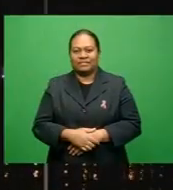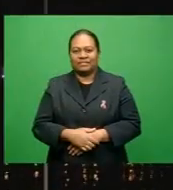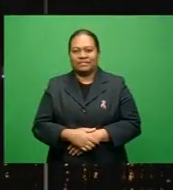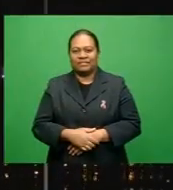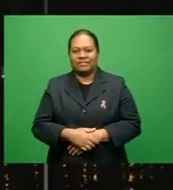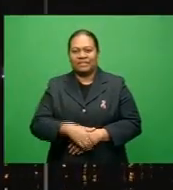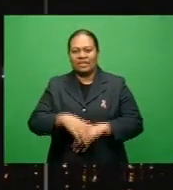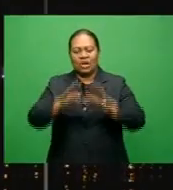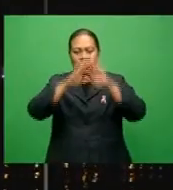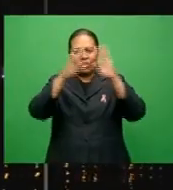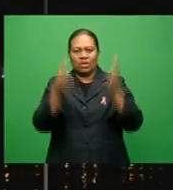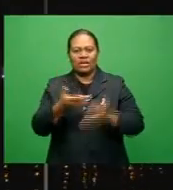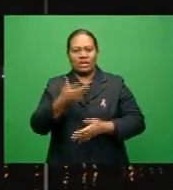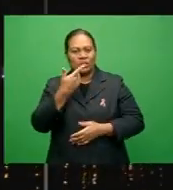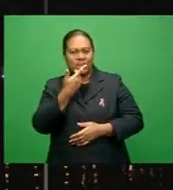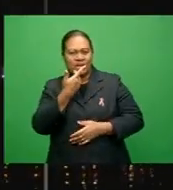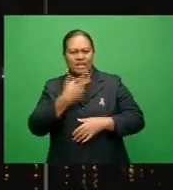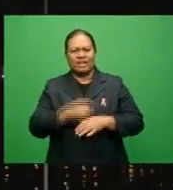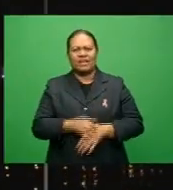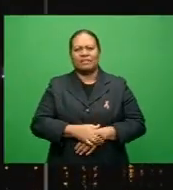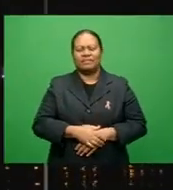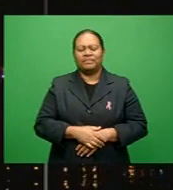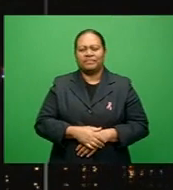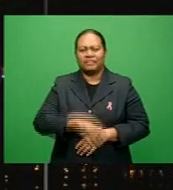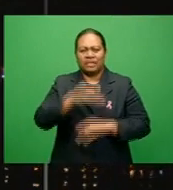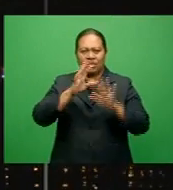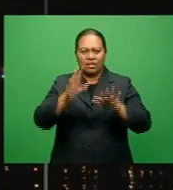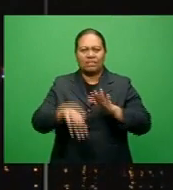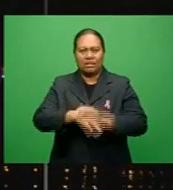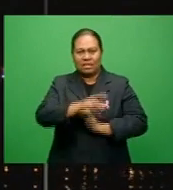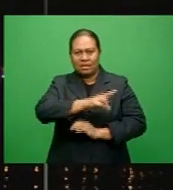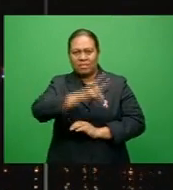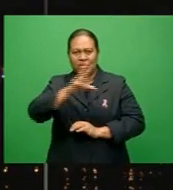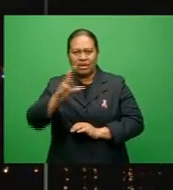And in the world of the weird and the wonderful, road bridges have been made to save the